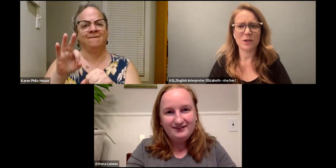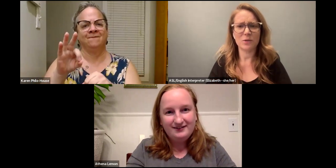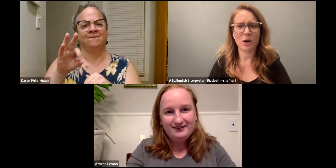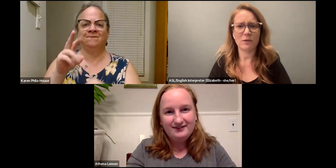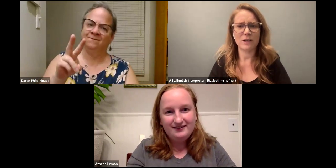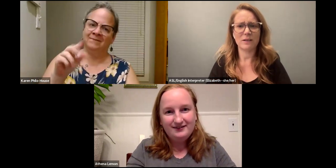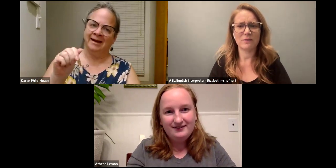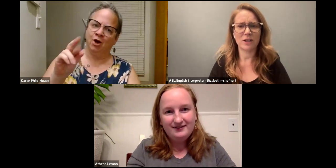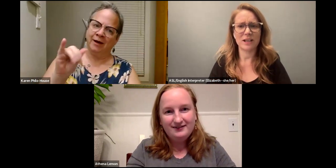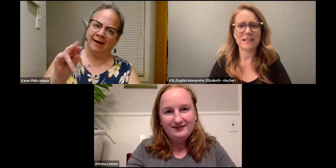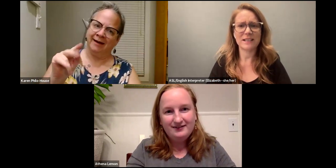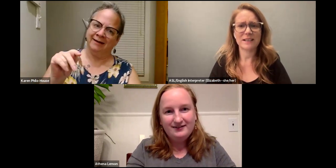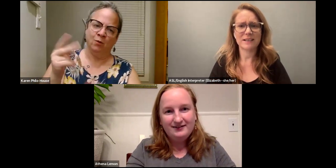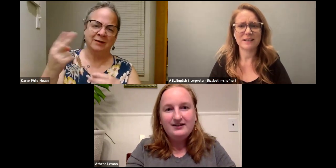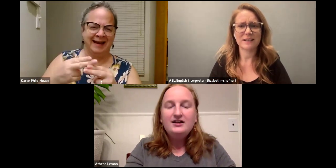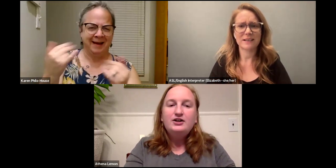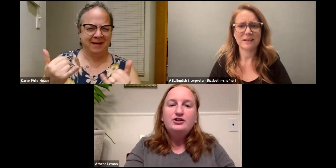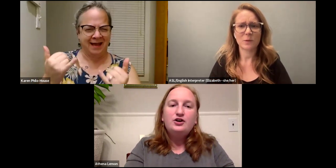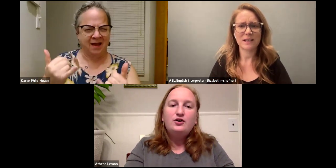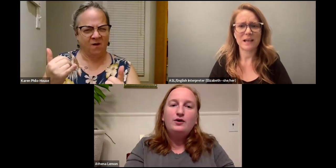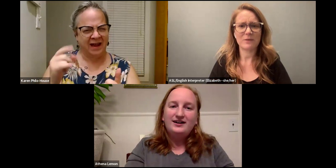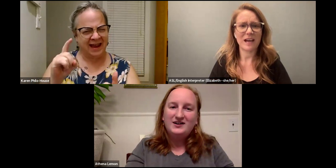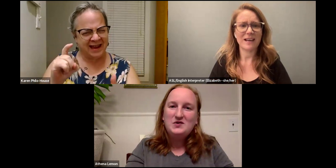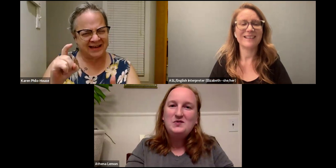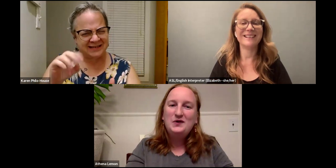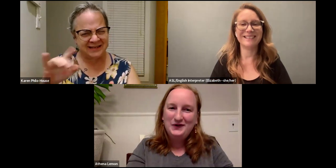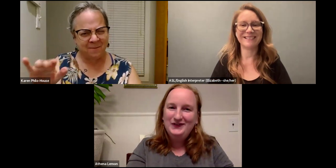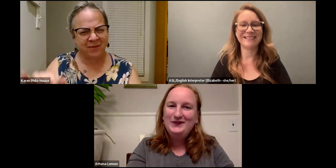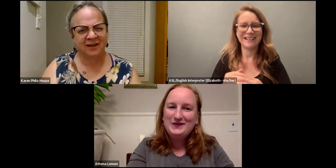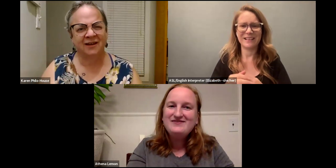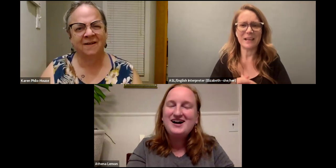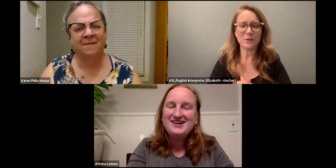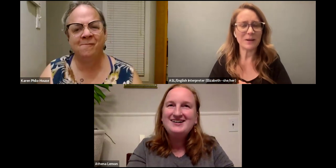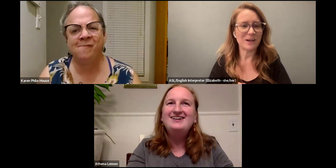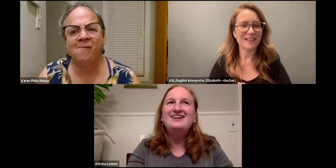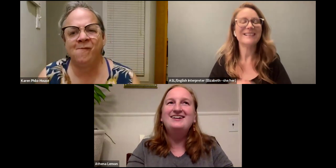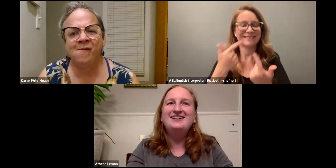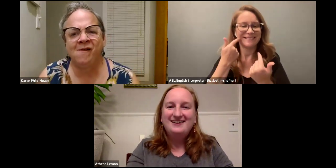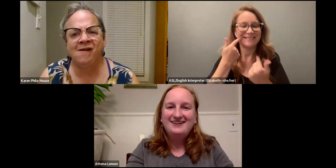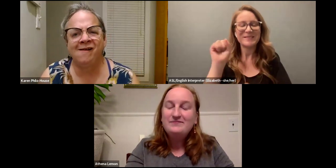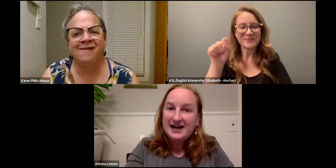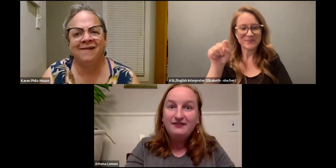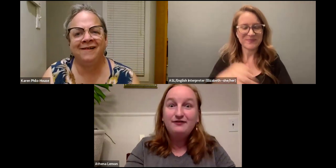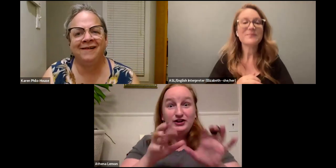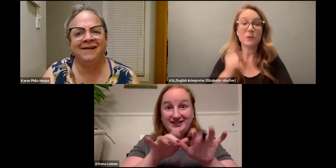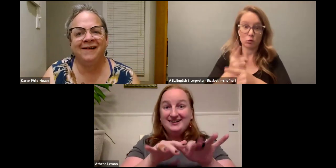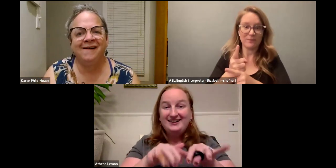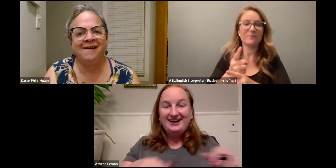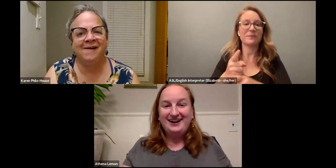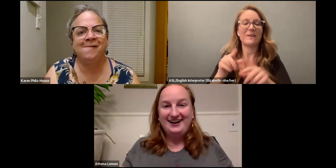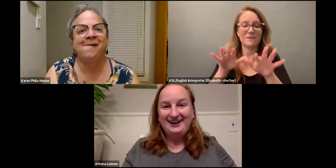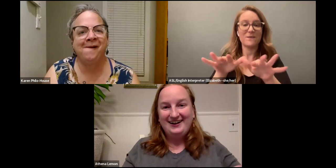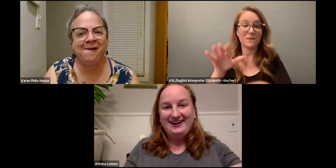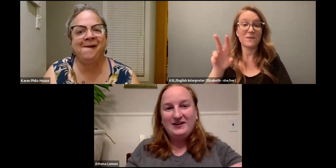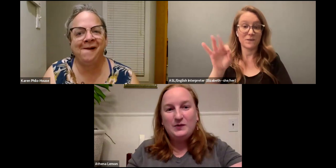name of the new COVID variant? So what's the name of that? Is that the right word? Yeah, flirt.